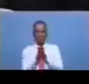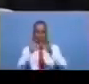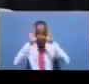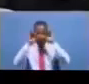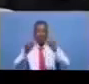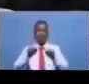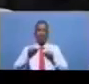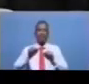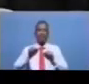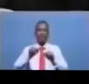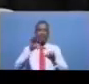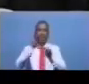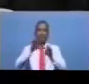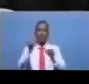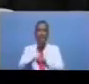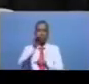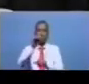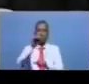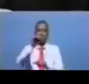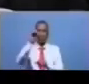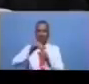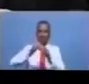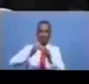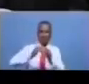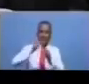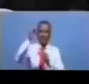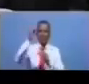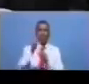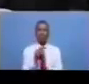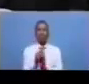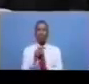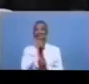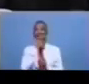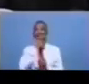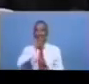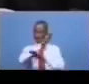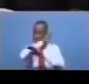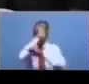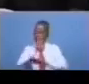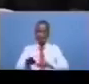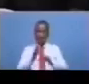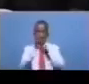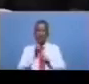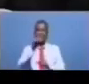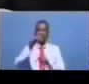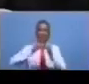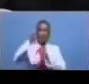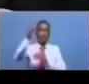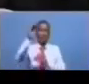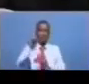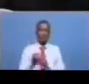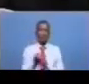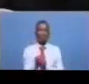that person gets more than 50% of the total valid votes in any election. Candidate Akufo-Addo did not get more than 50% of the total